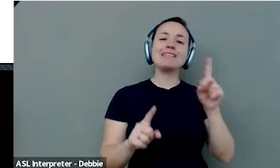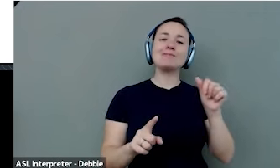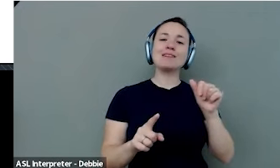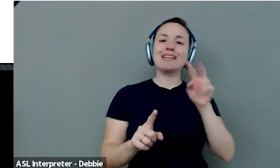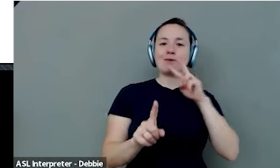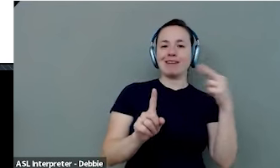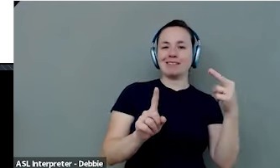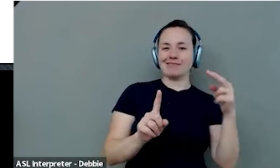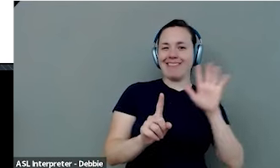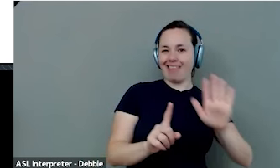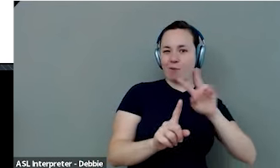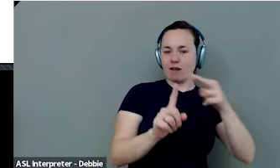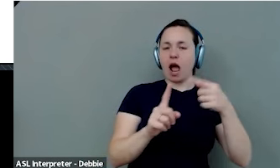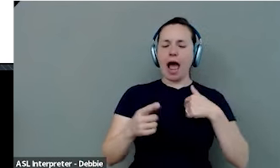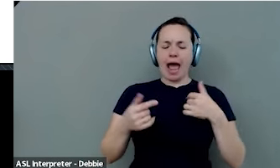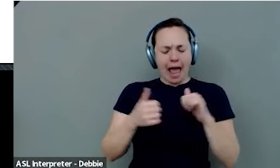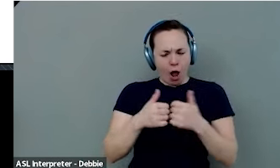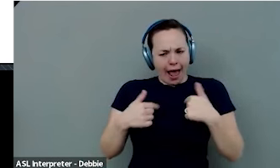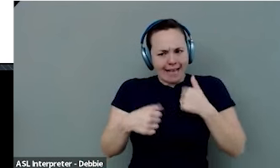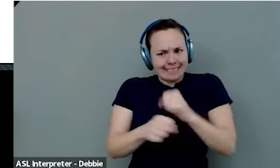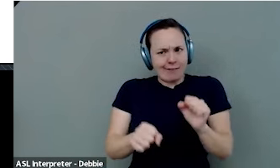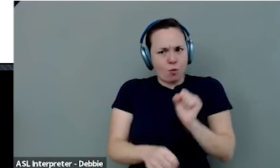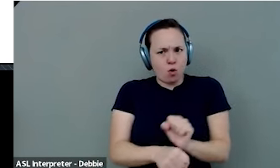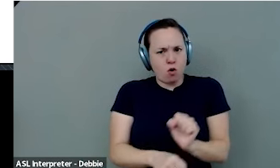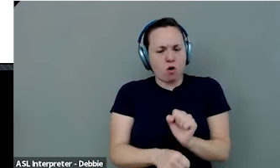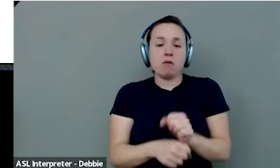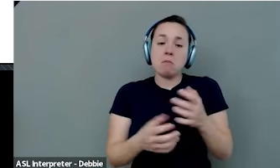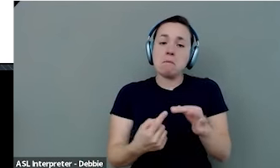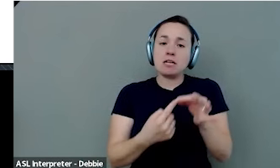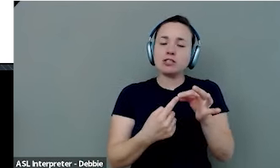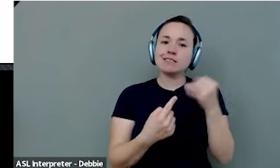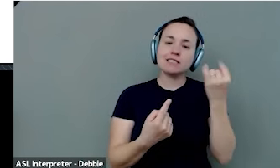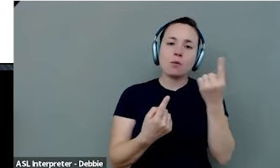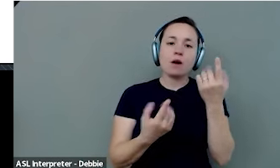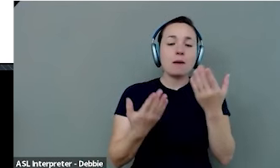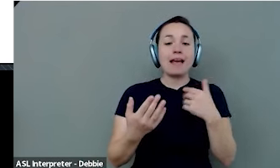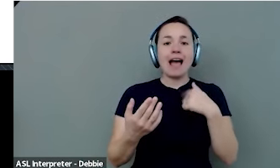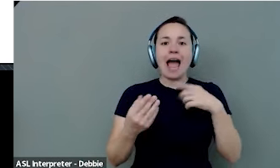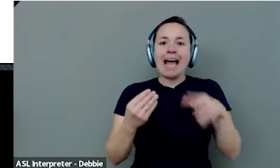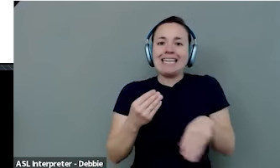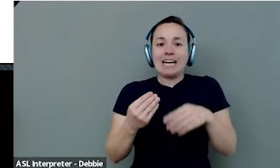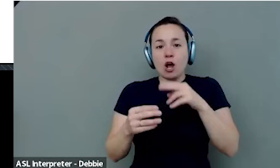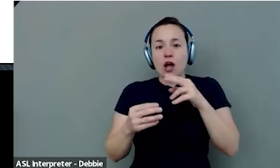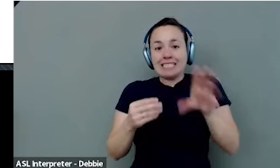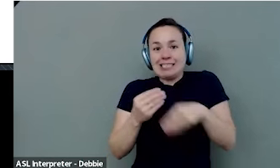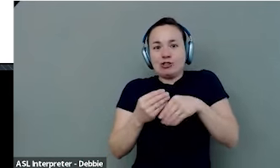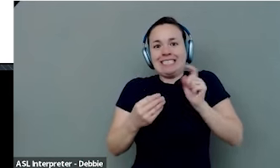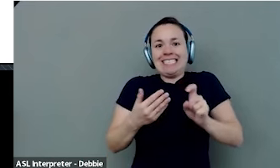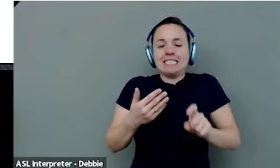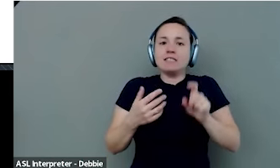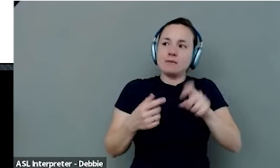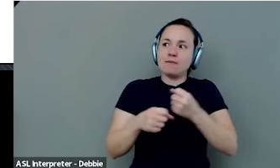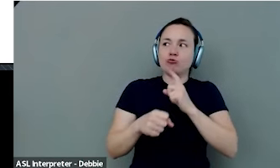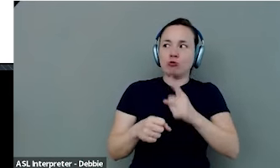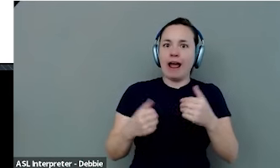a look at how to keep yourself safe at work, especially as someone who might have additional needs to make sure that are being met. The other